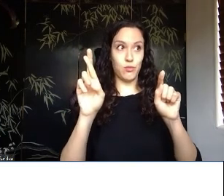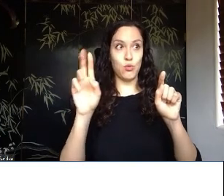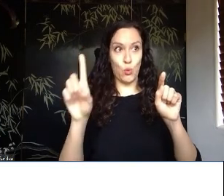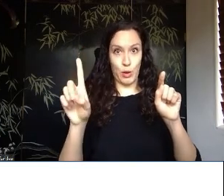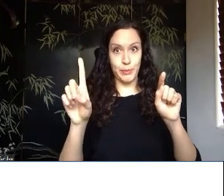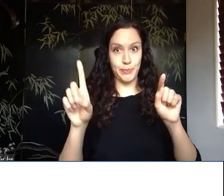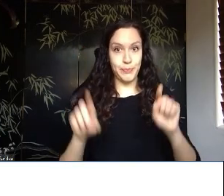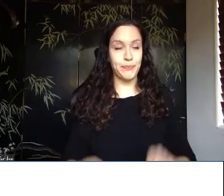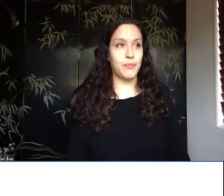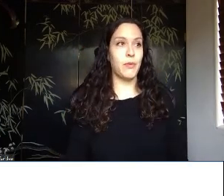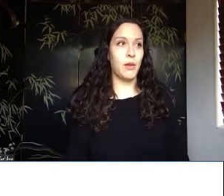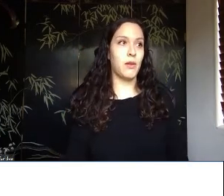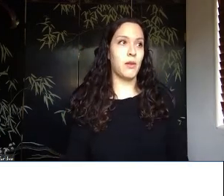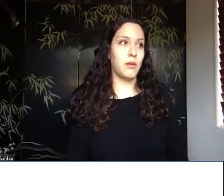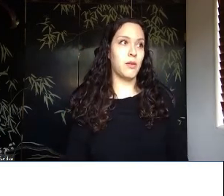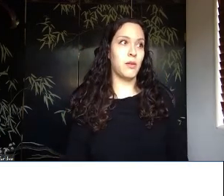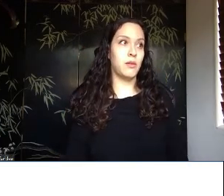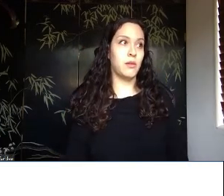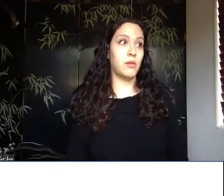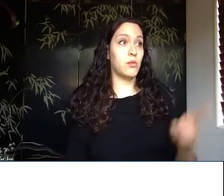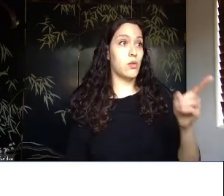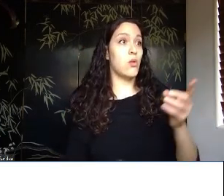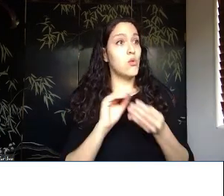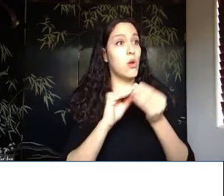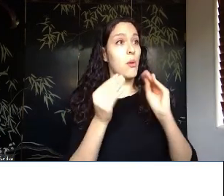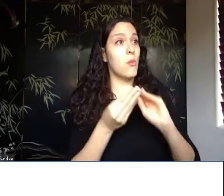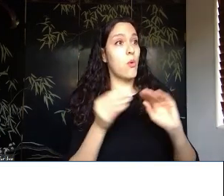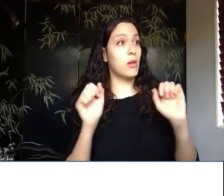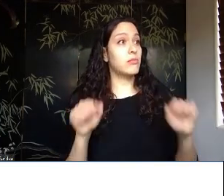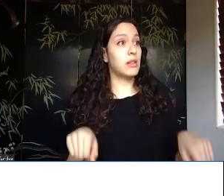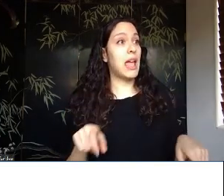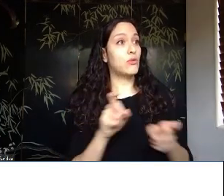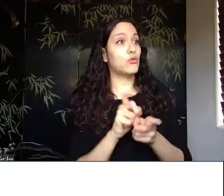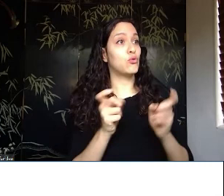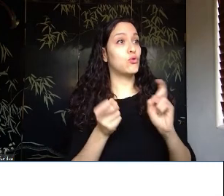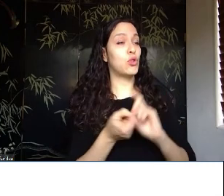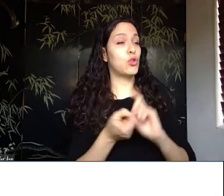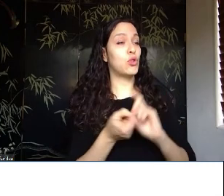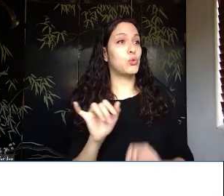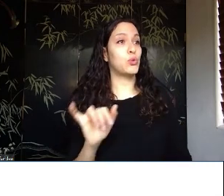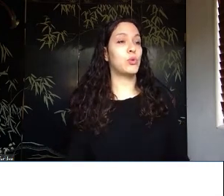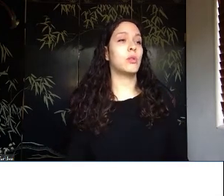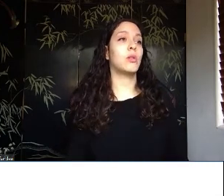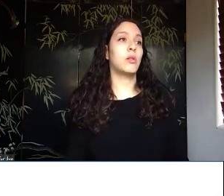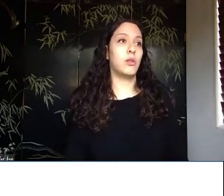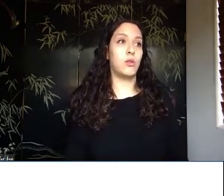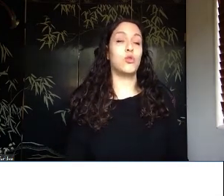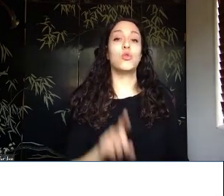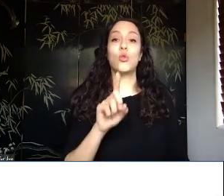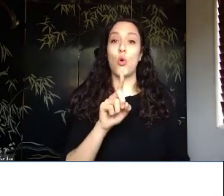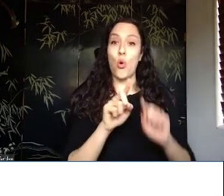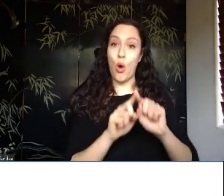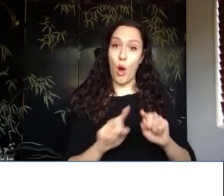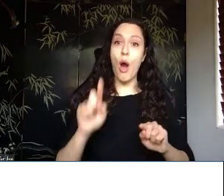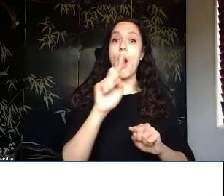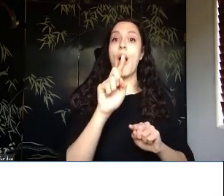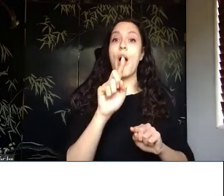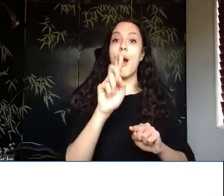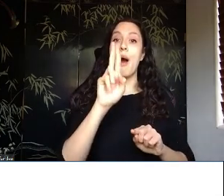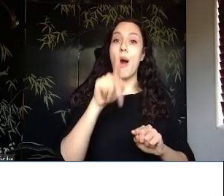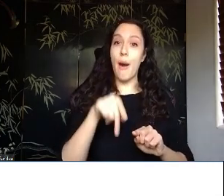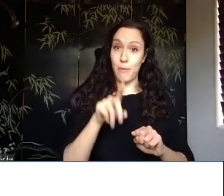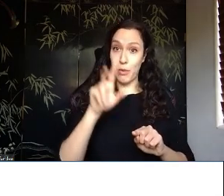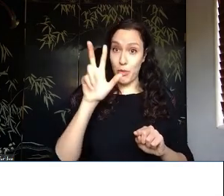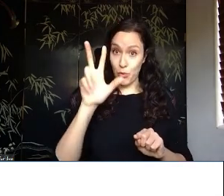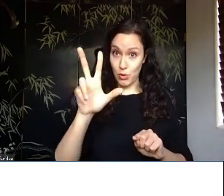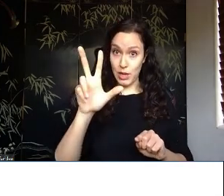1. And even number 1 we can change. Now that we know the right way of saying it, up 3 to